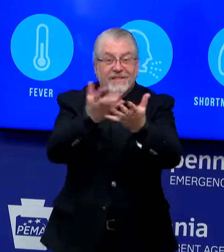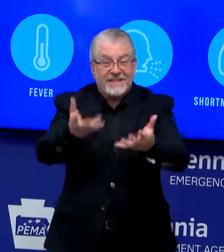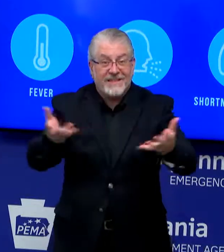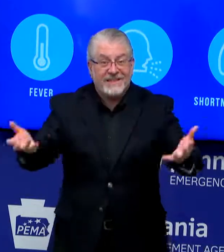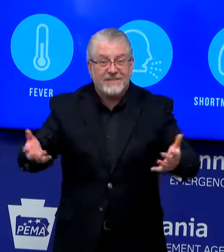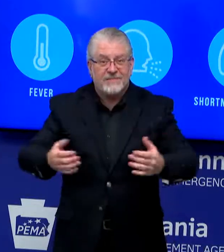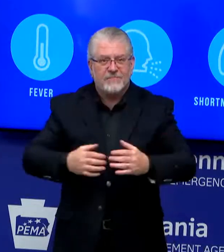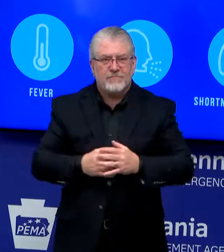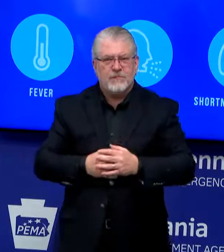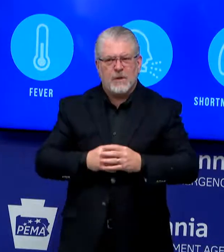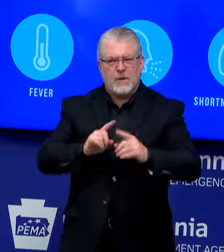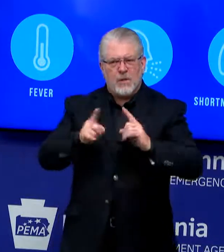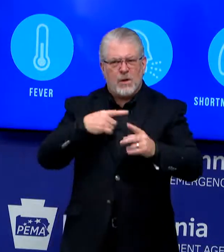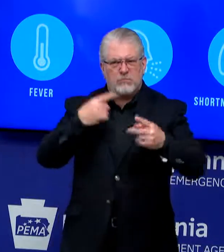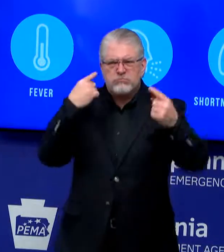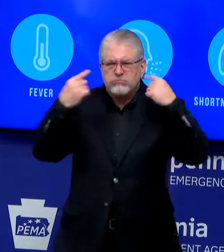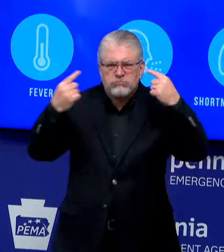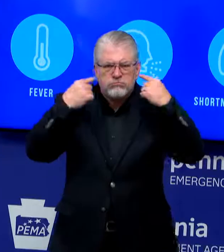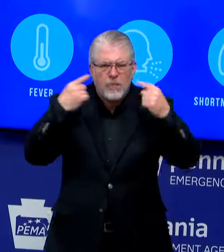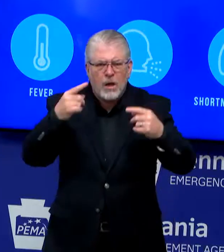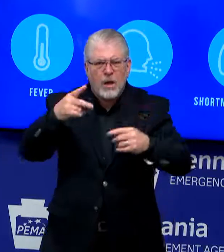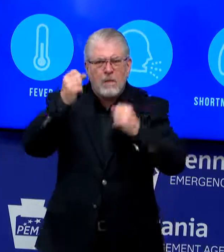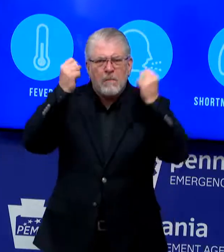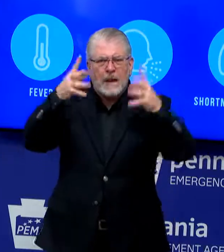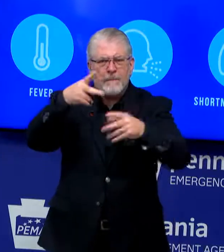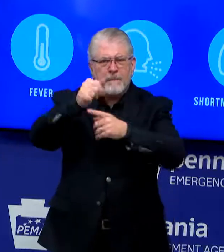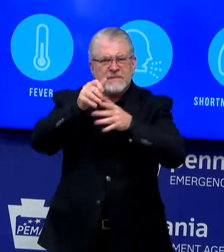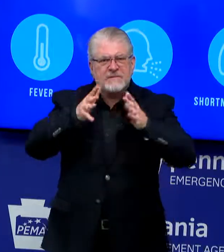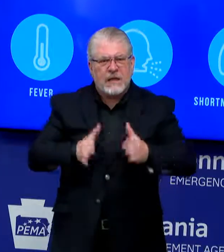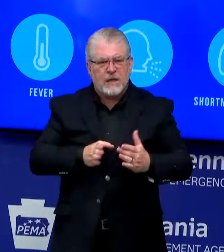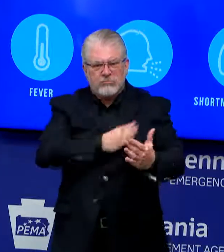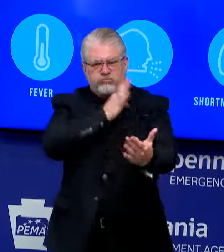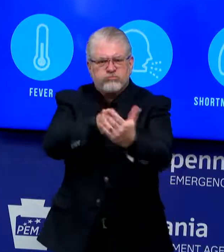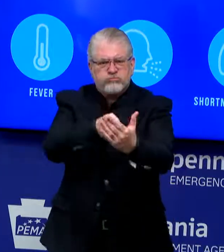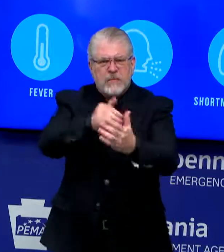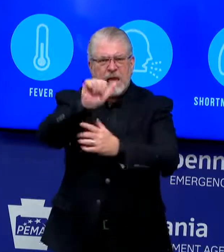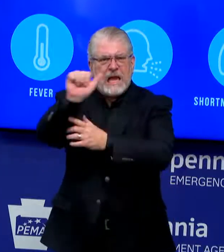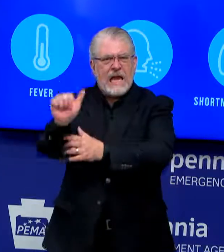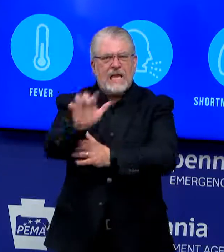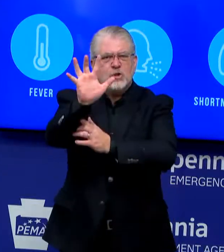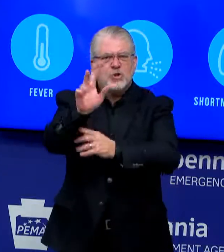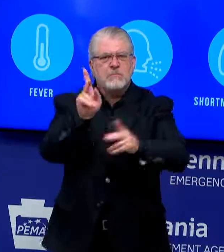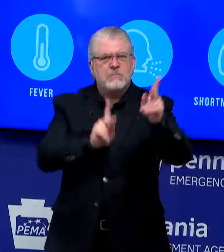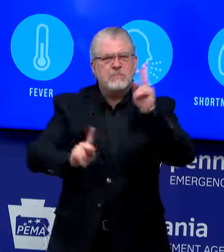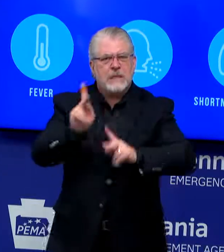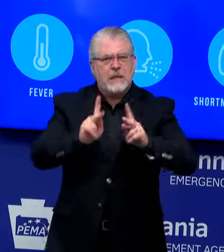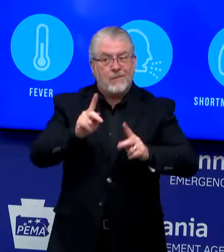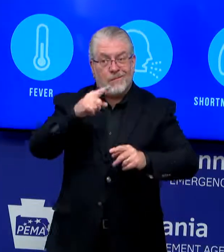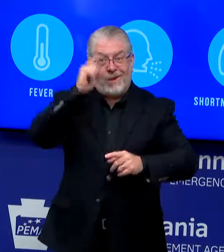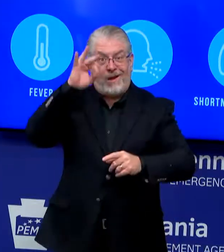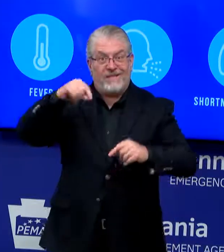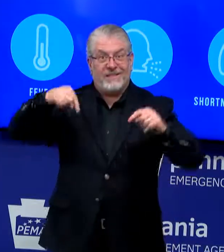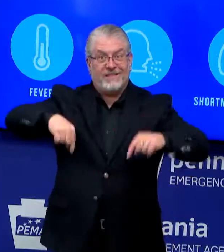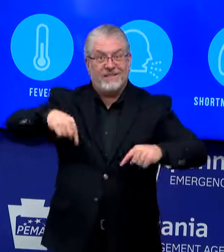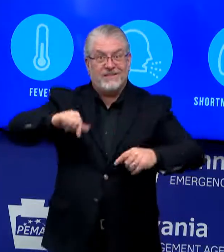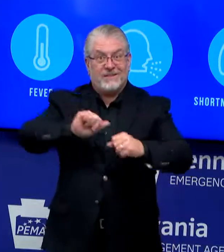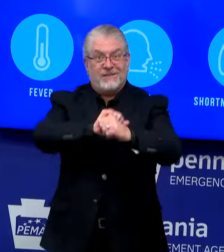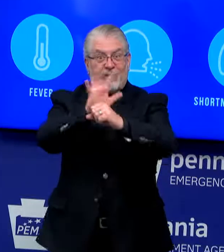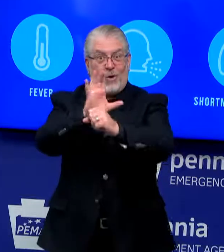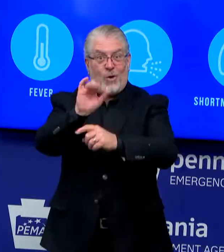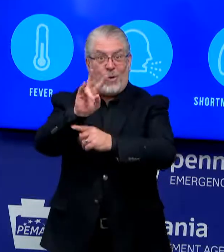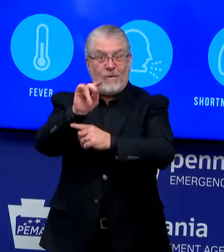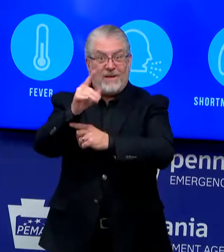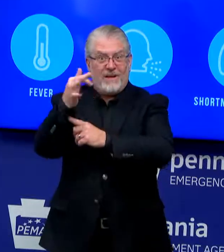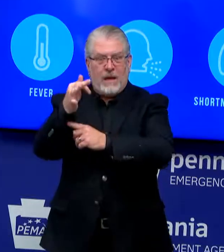stressful, frightening, or chaotic this pandemic becomes, we cannot let COVID-19 take tolerance away from